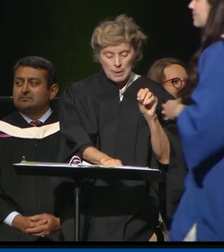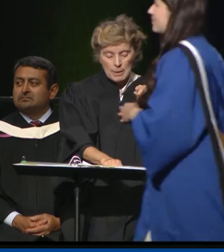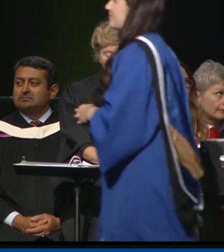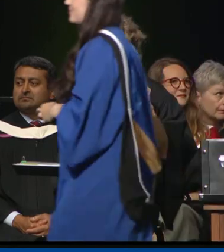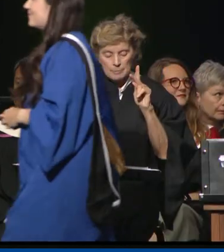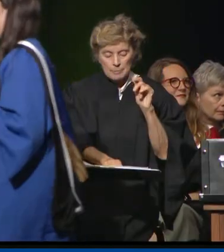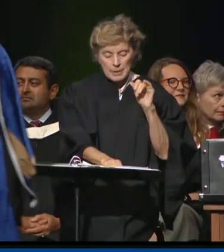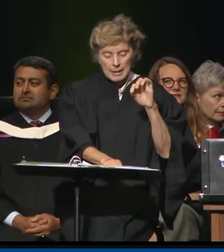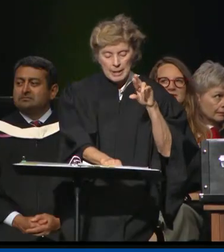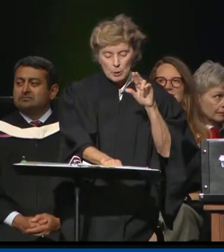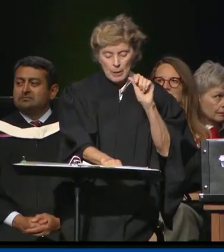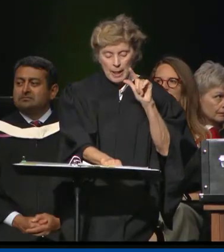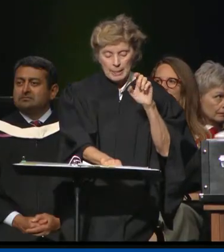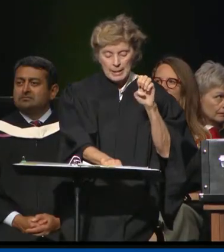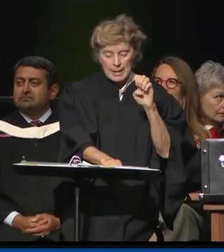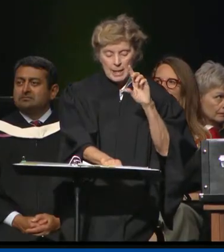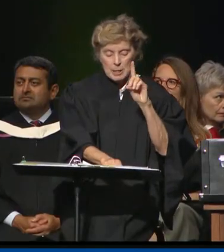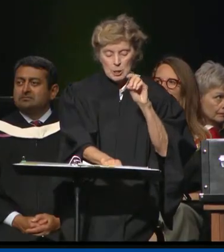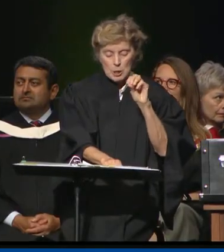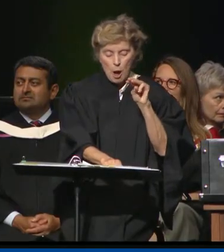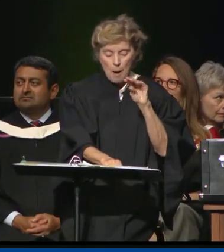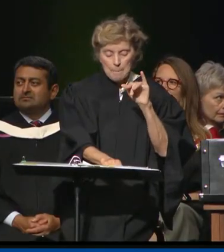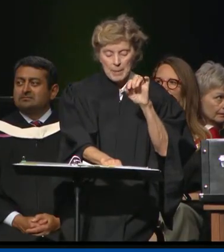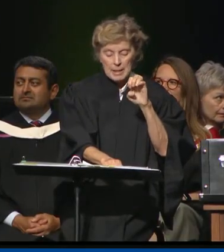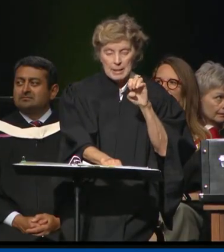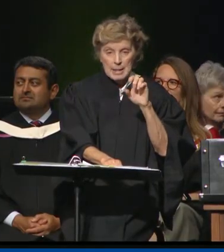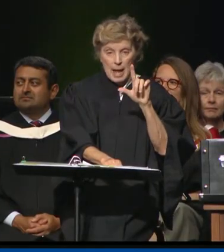Kiralee Dominelli, with distinction.